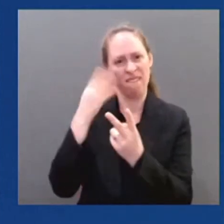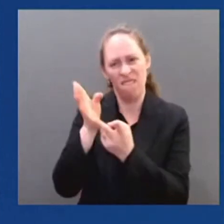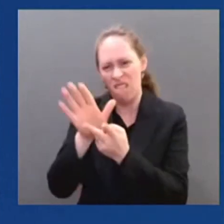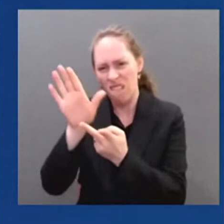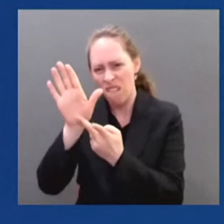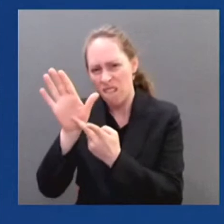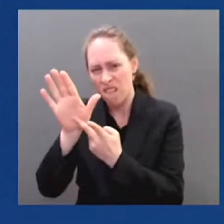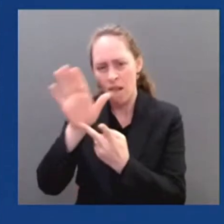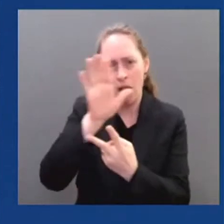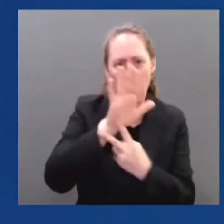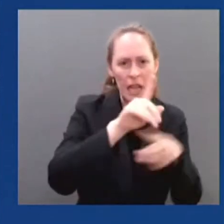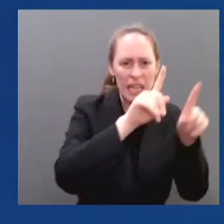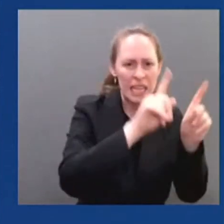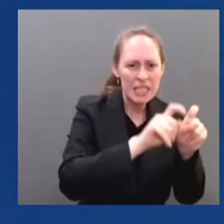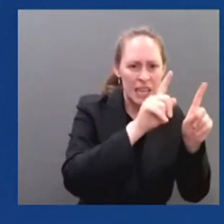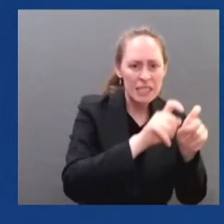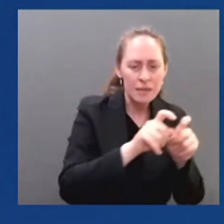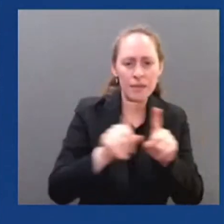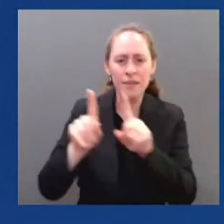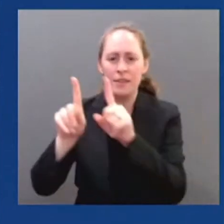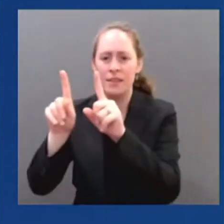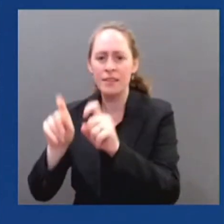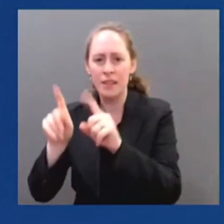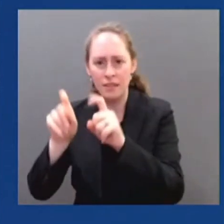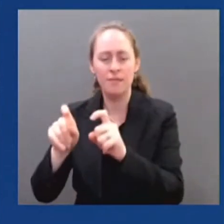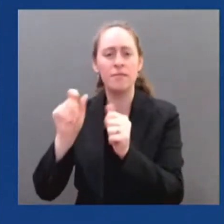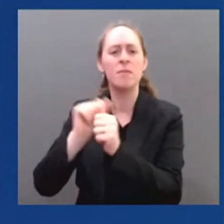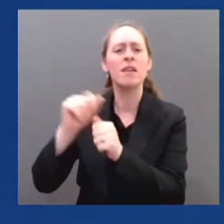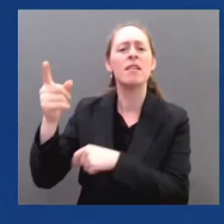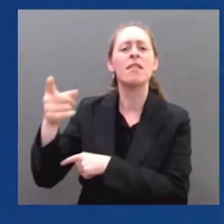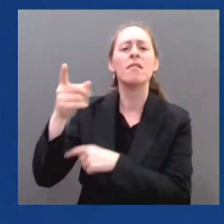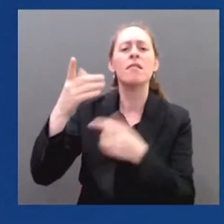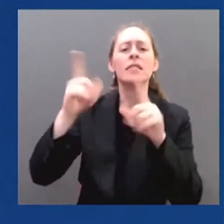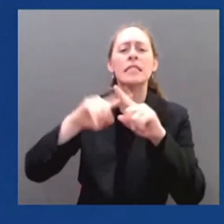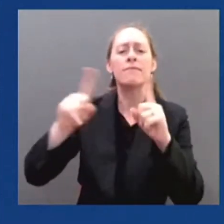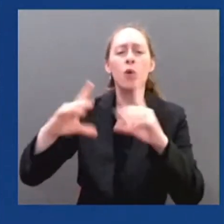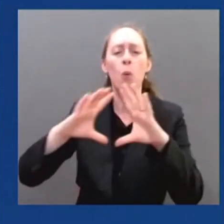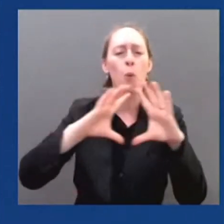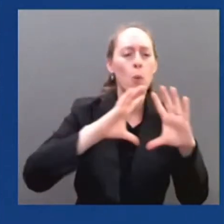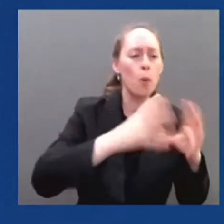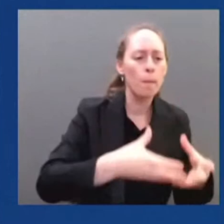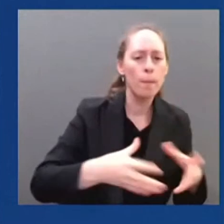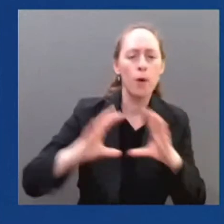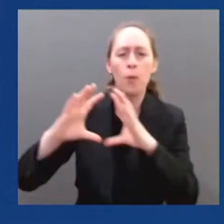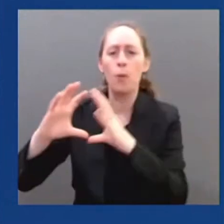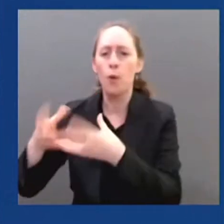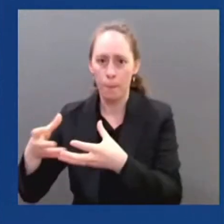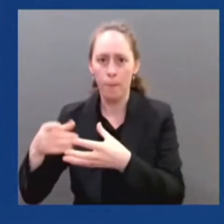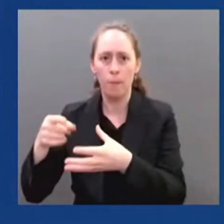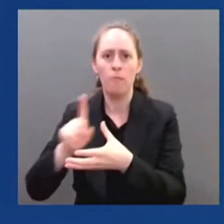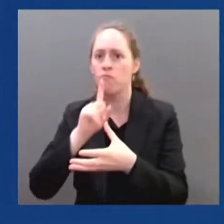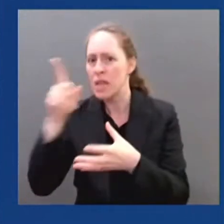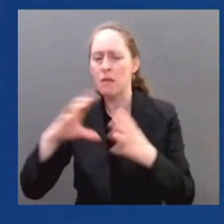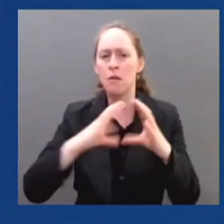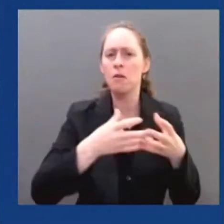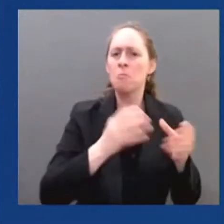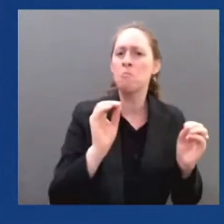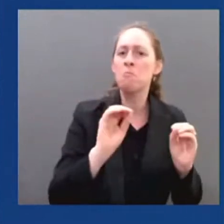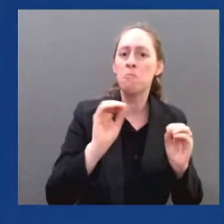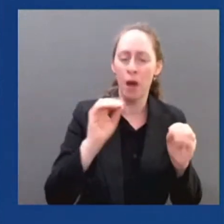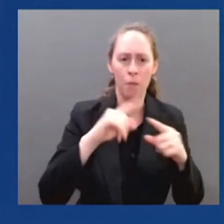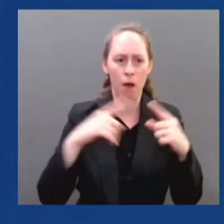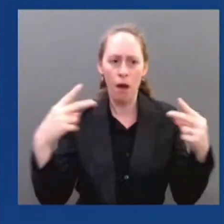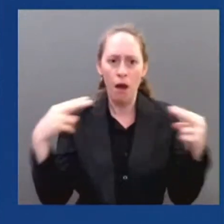of determining efficacy and safety. If we go first to the Moderna trial, it involves 6,400 children